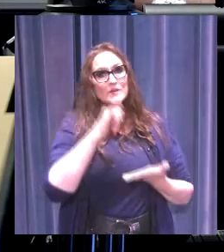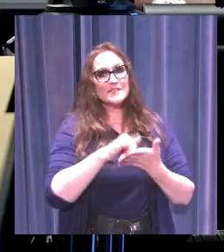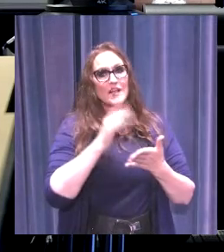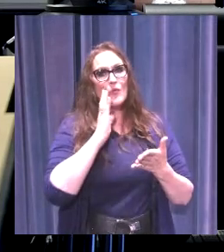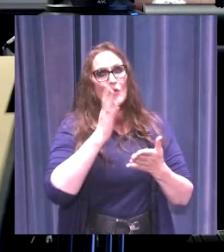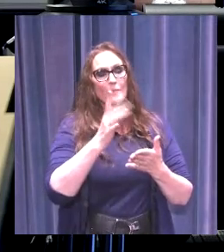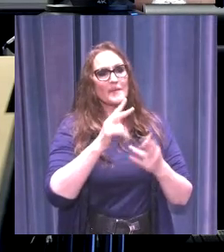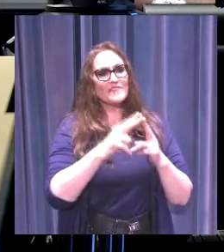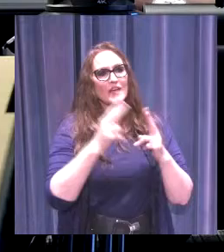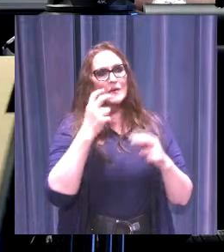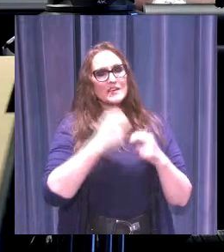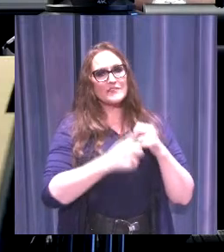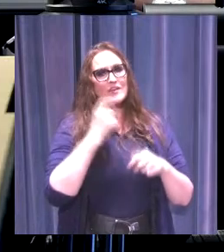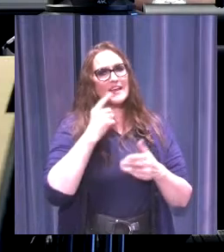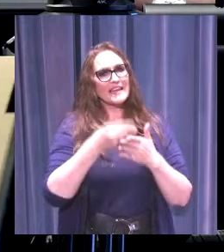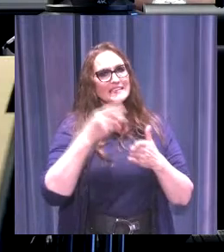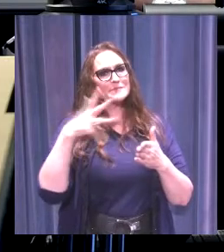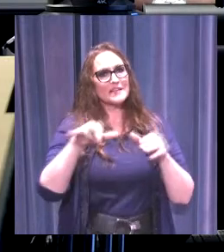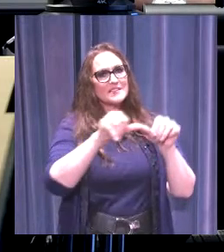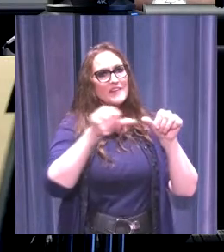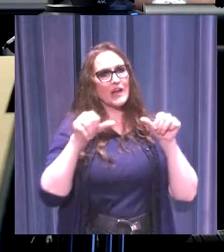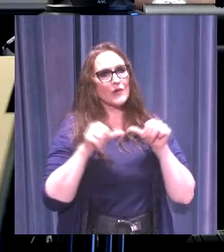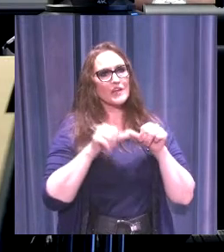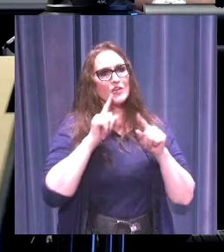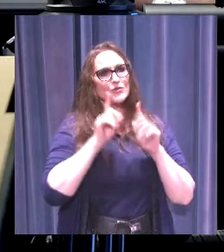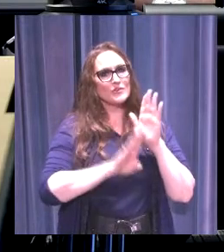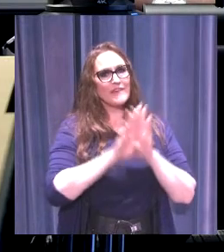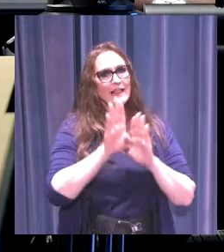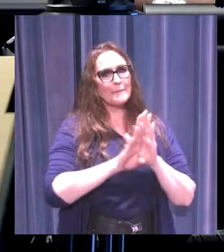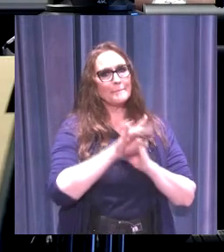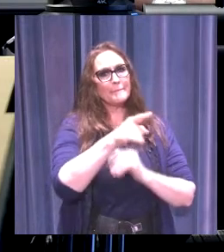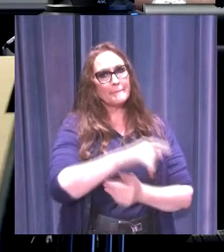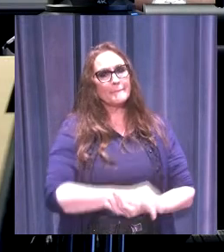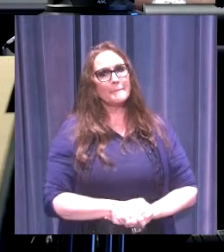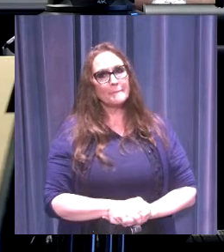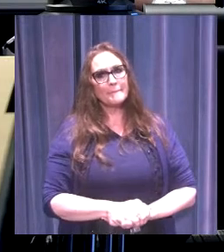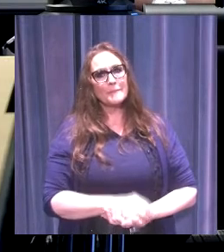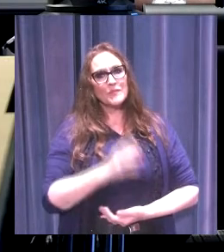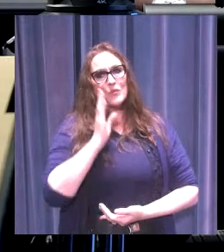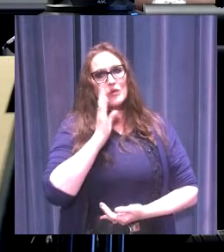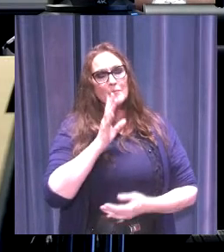a very difficult and expensive area to develop. And it will be